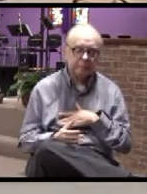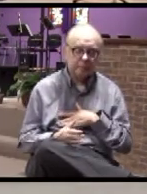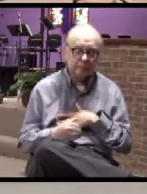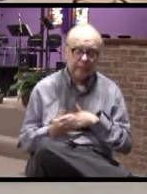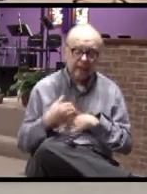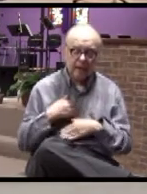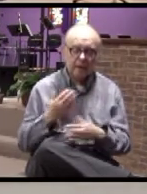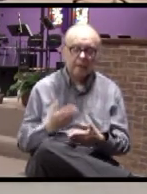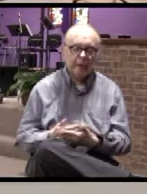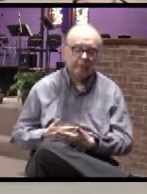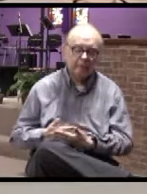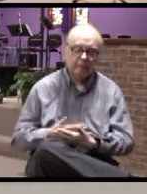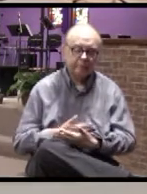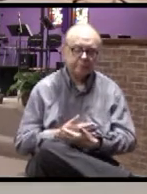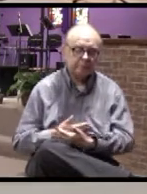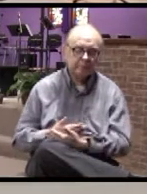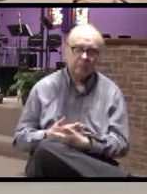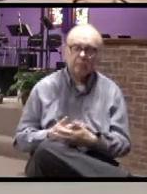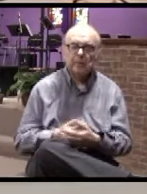baby.